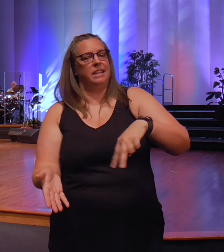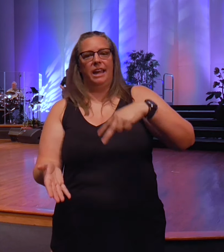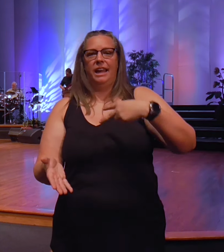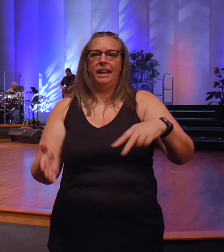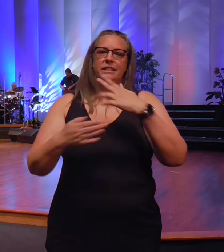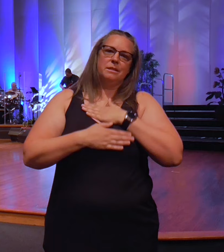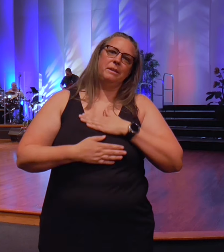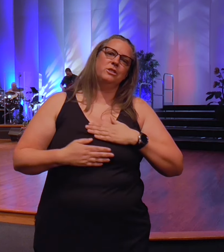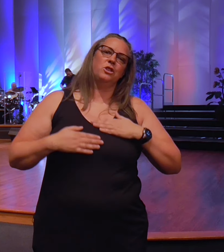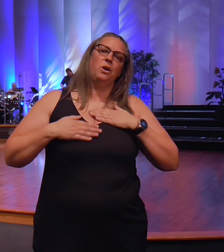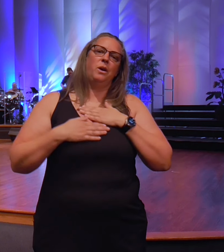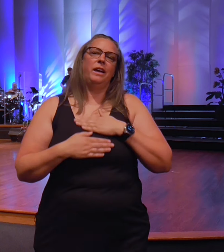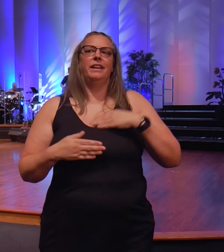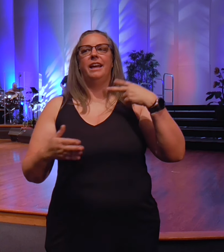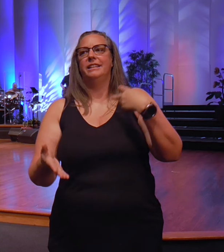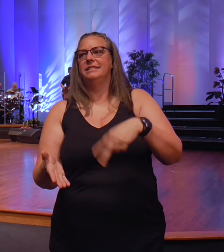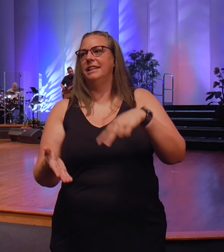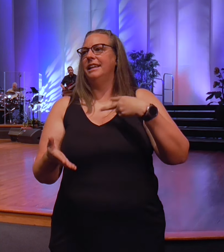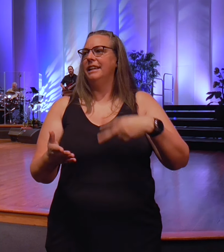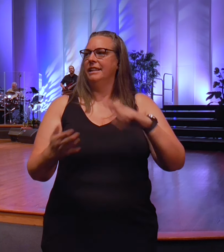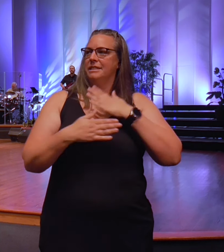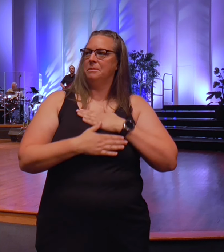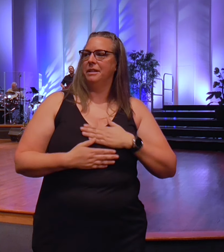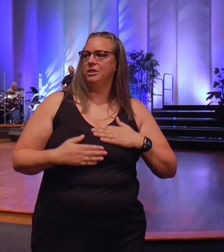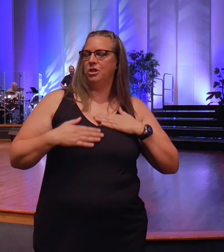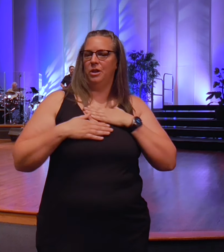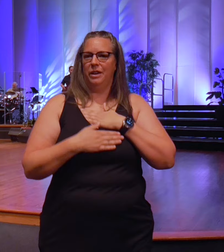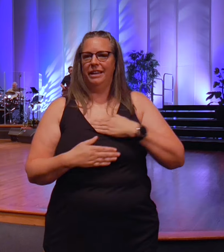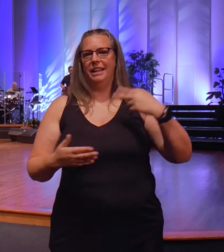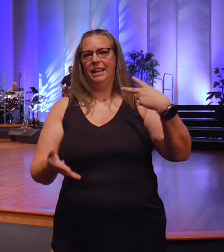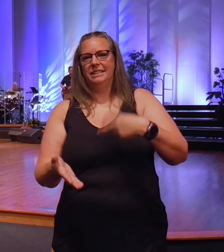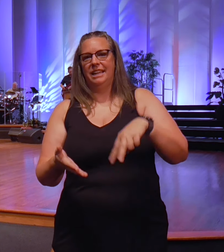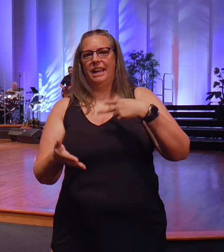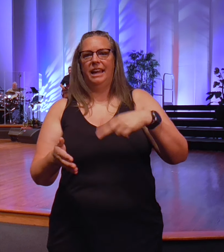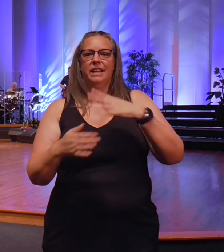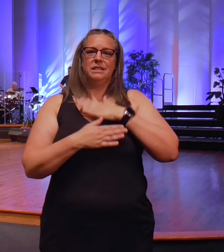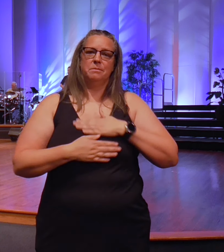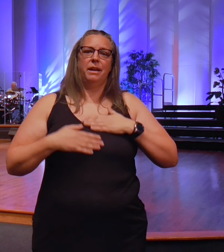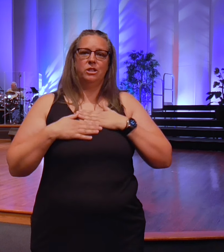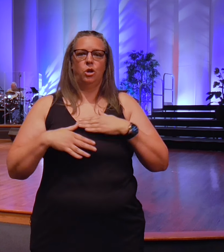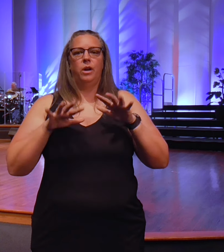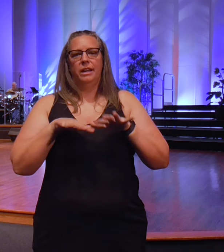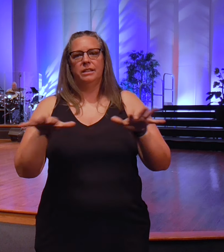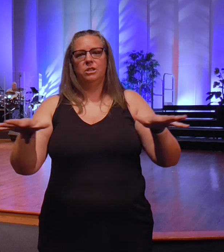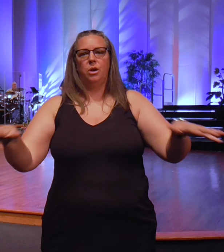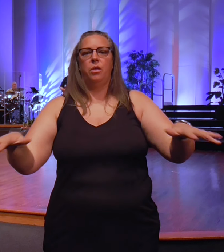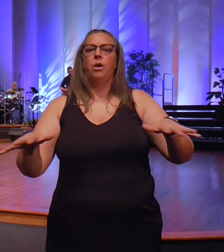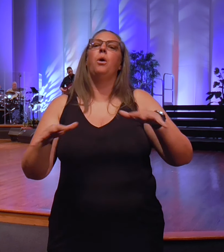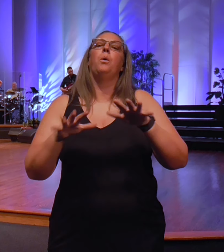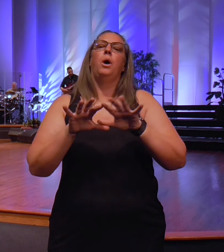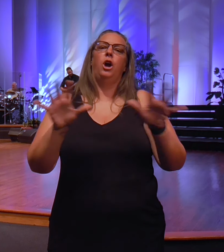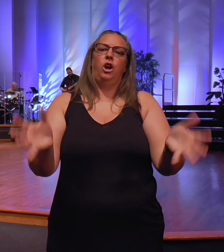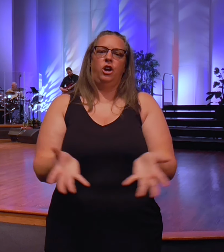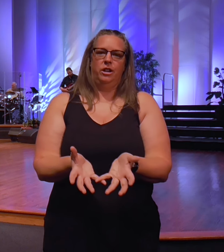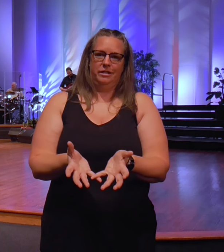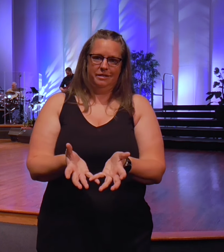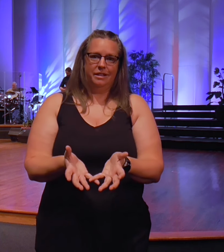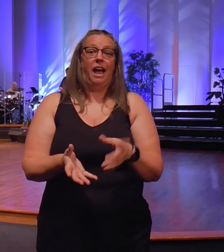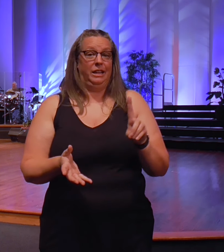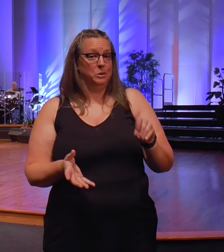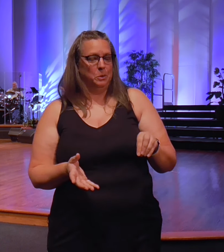I dance my joy. I dance my joy. I dance my joy into the world. I